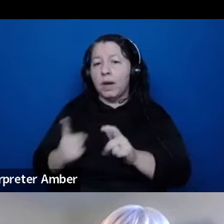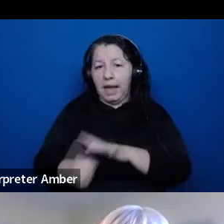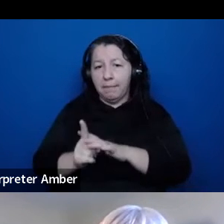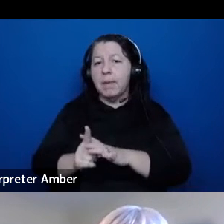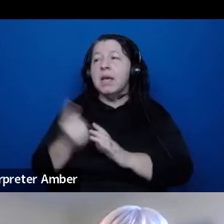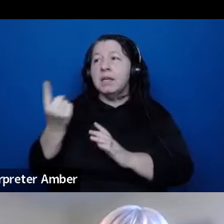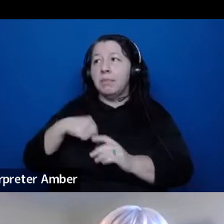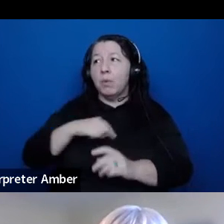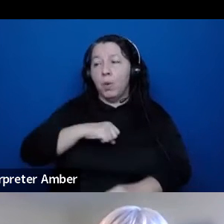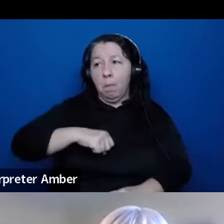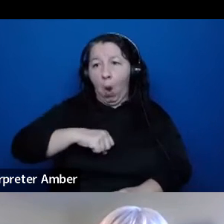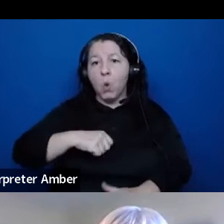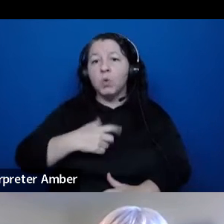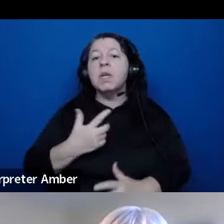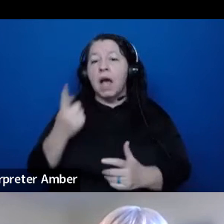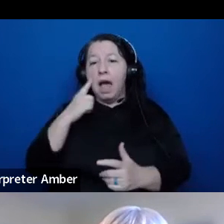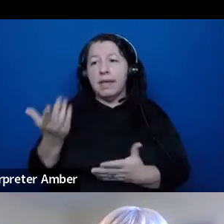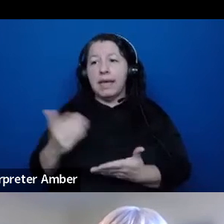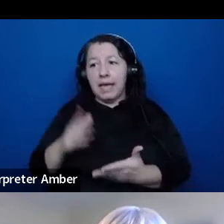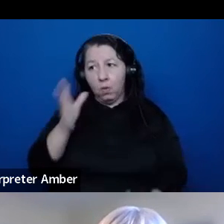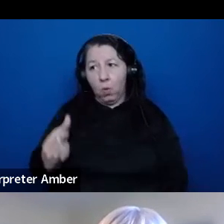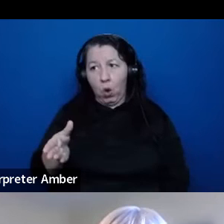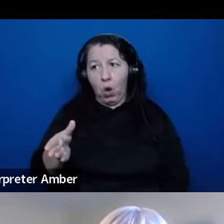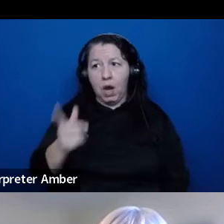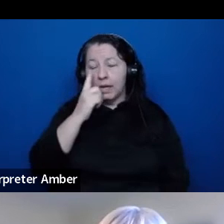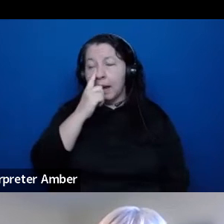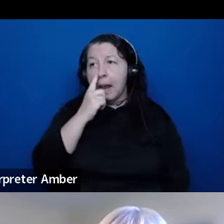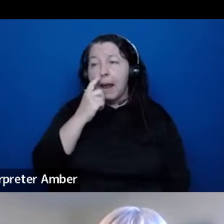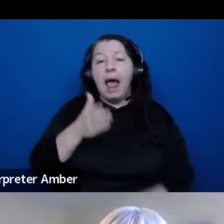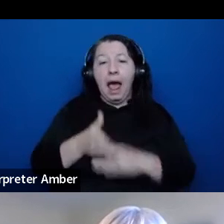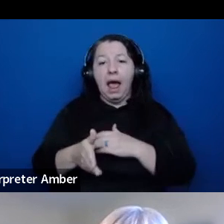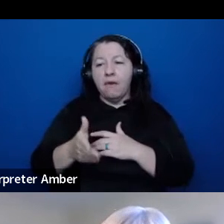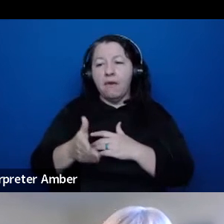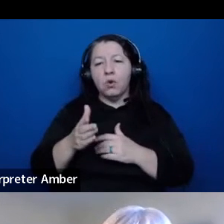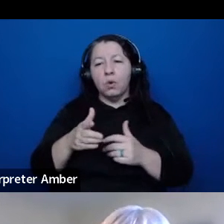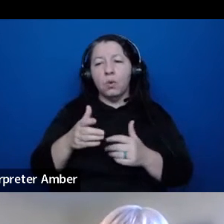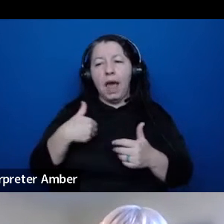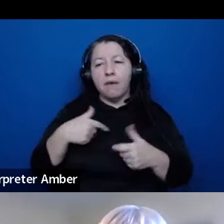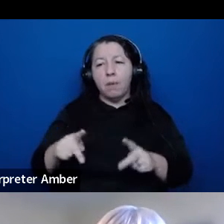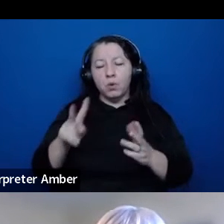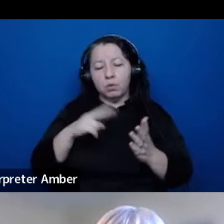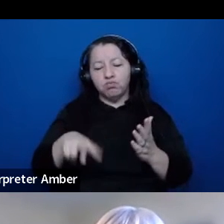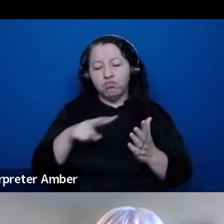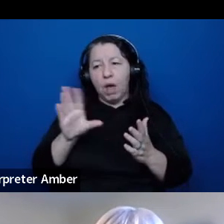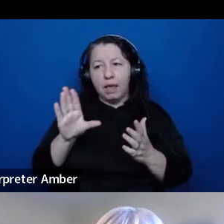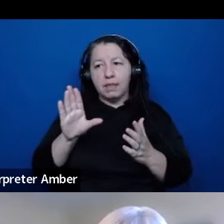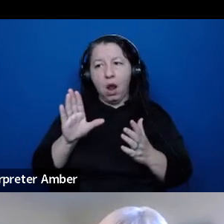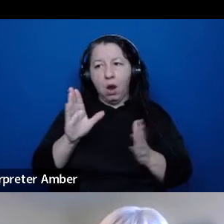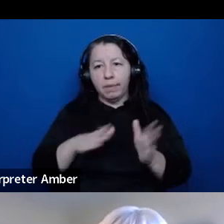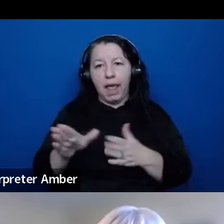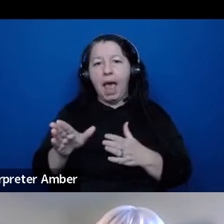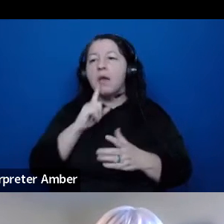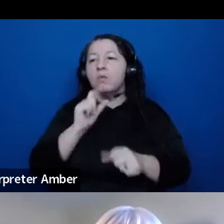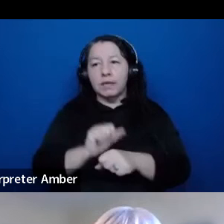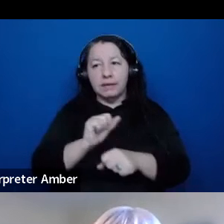I think, again this year, after we look at what they put together. So yes, we are definitely looking at that, and it is something that we're worried